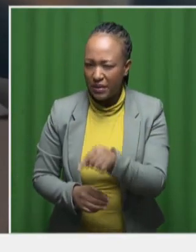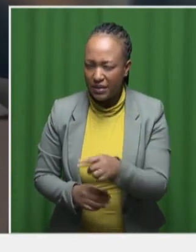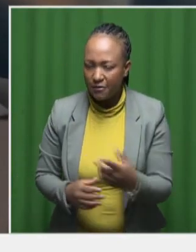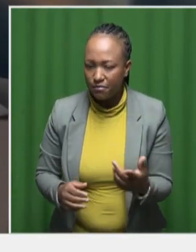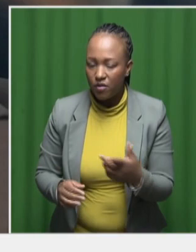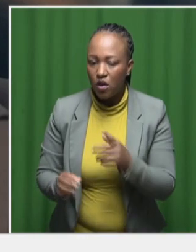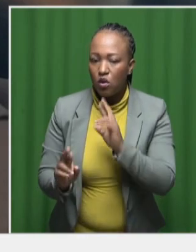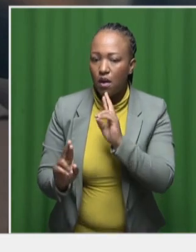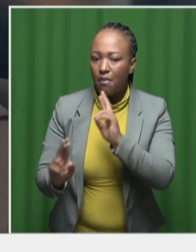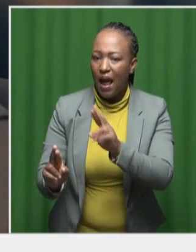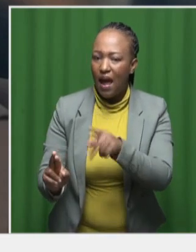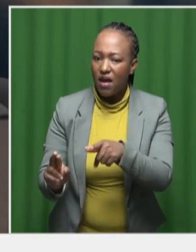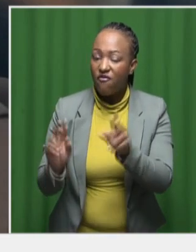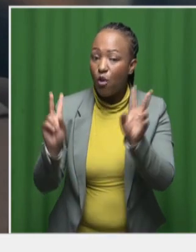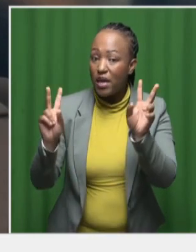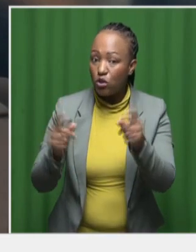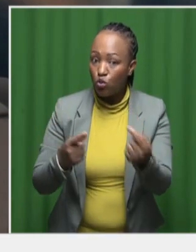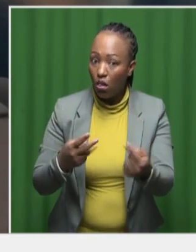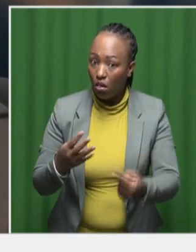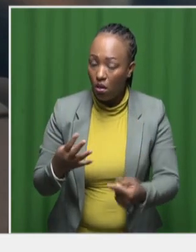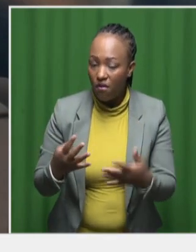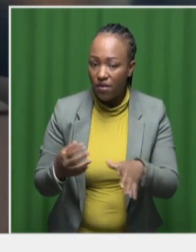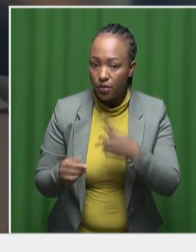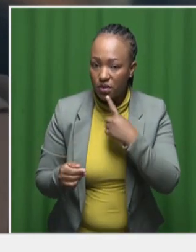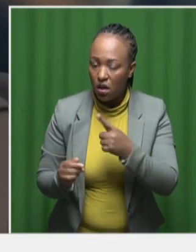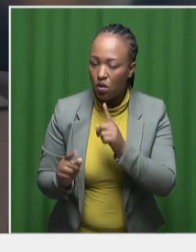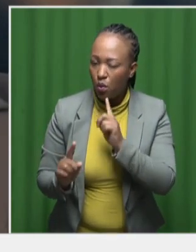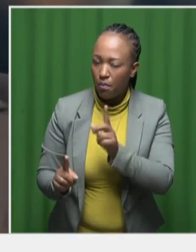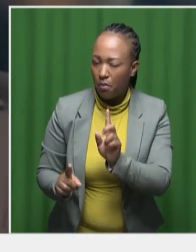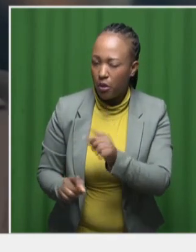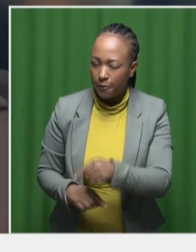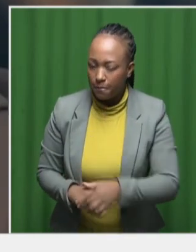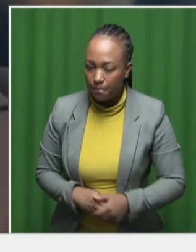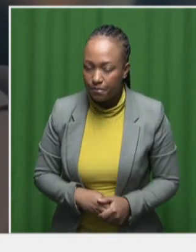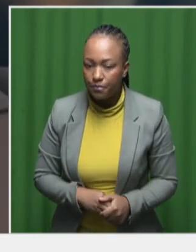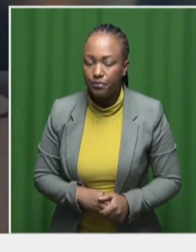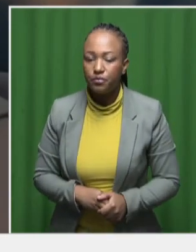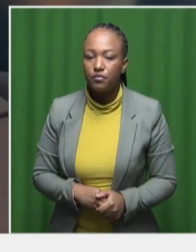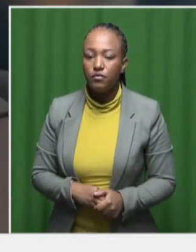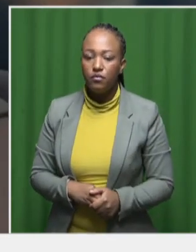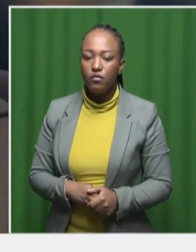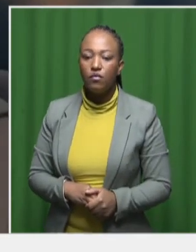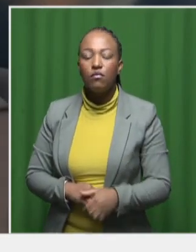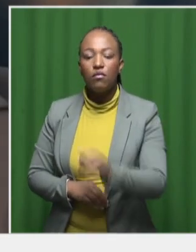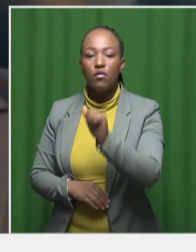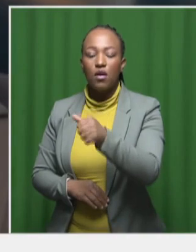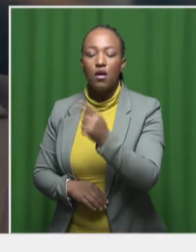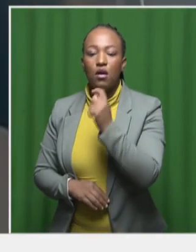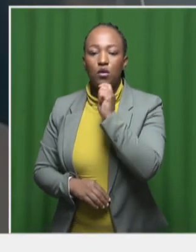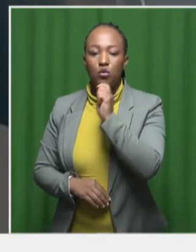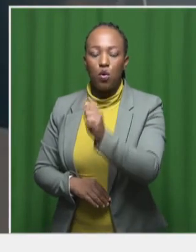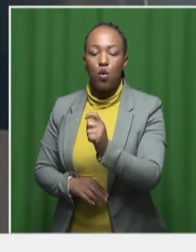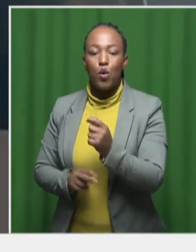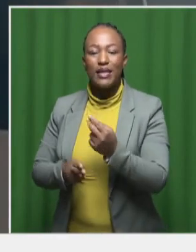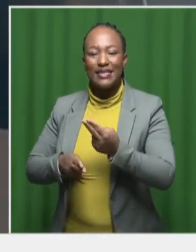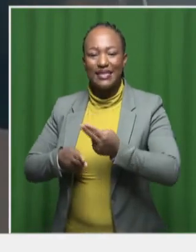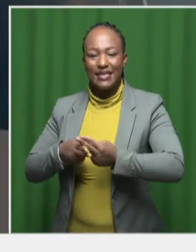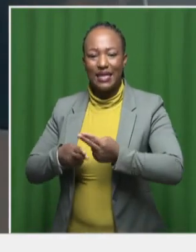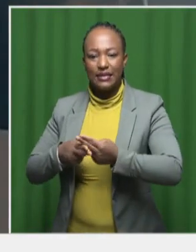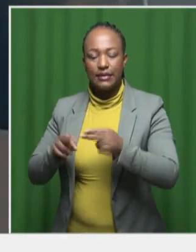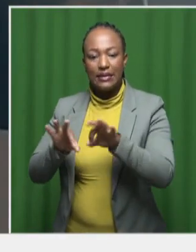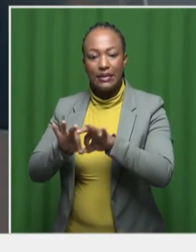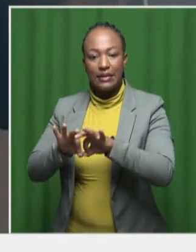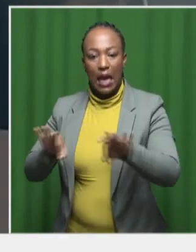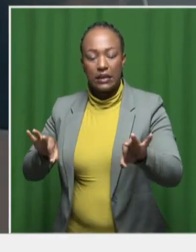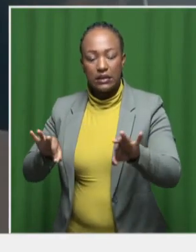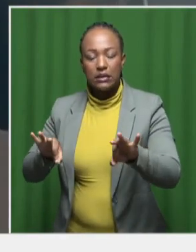in response to the issues that I've just mentioned? Indeed, the sanitation issue impacted negatively on our tourism in